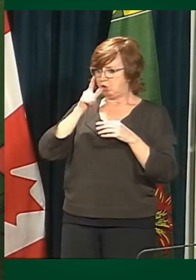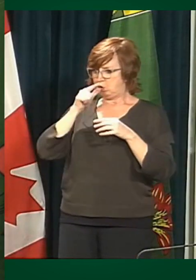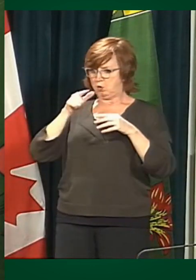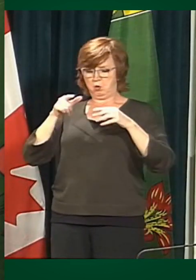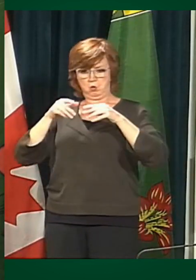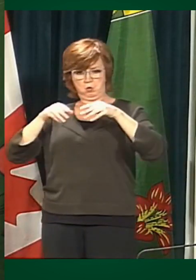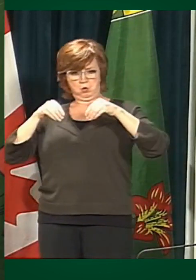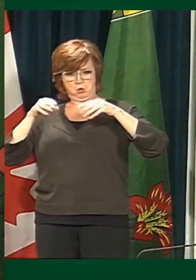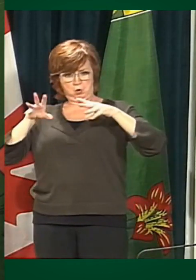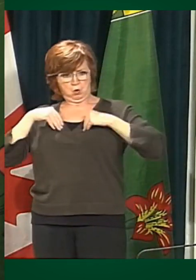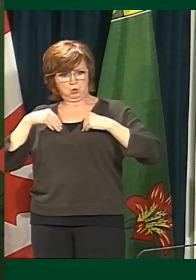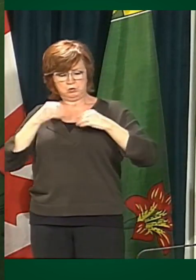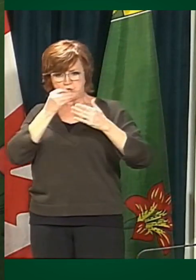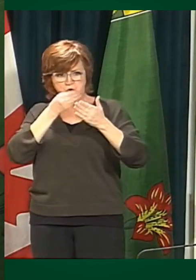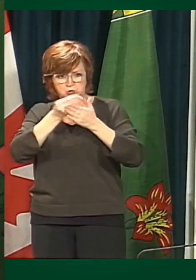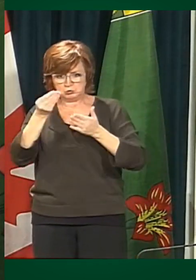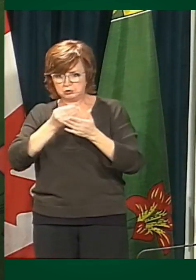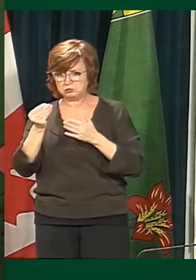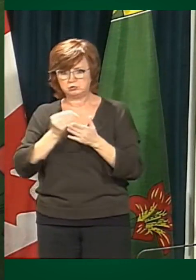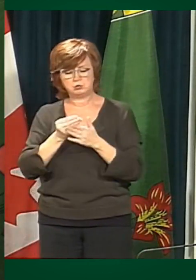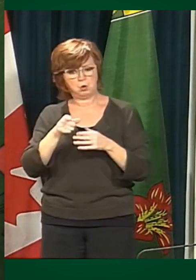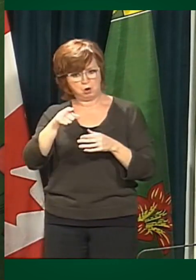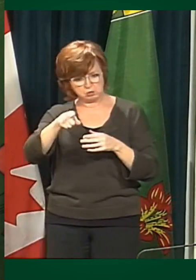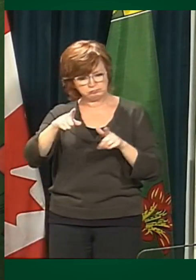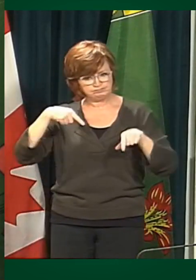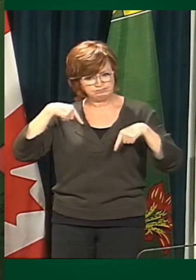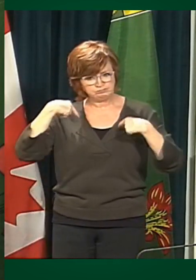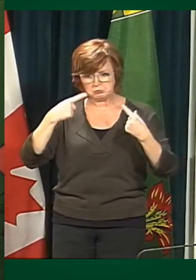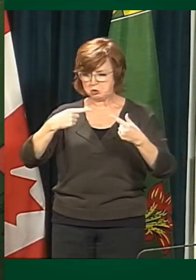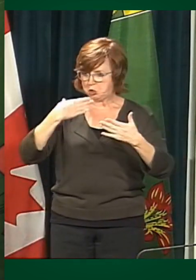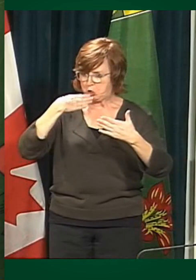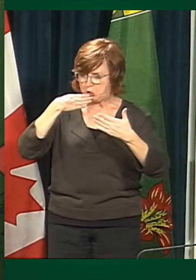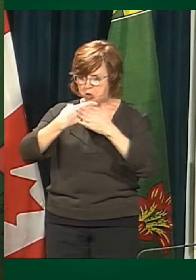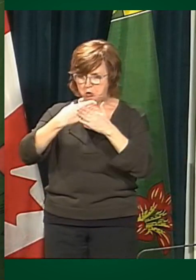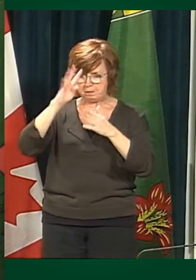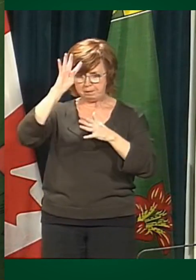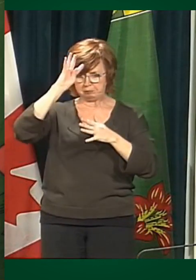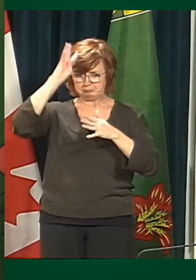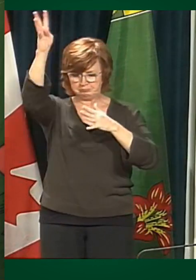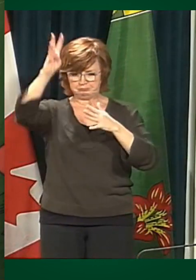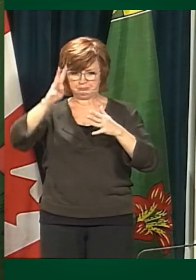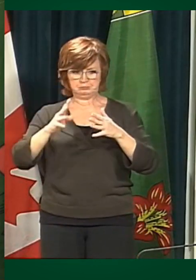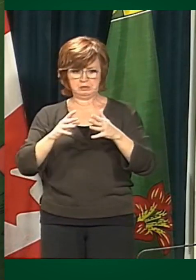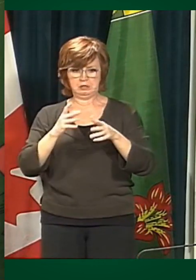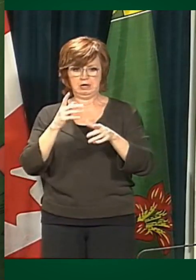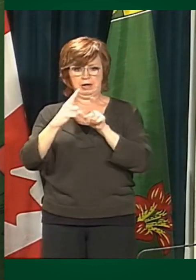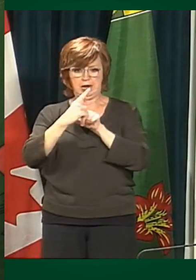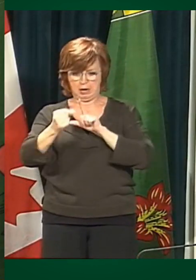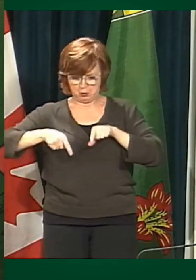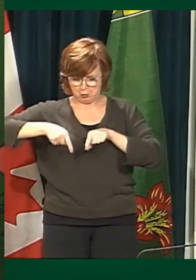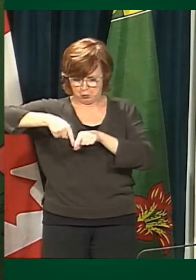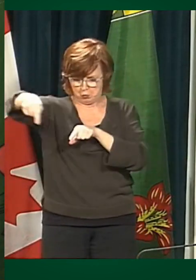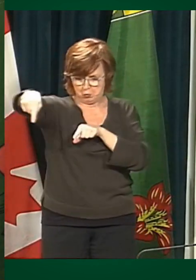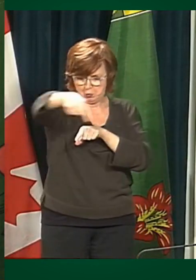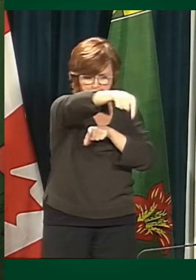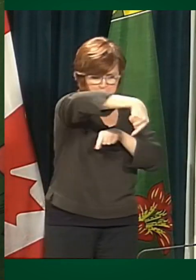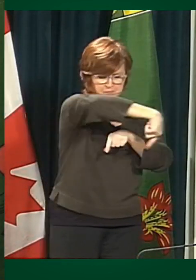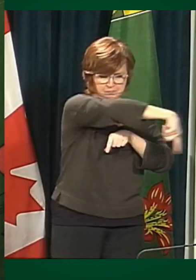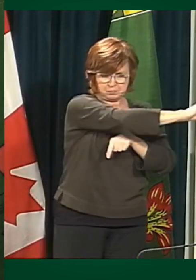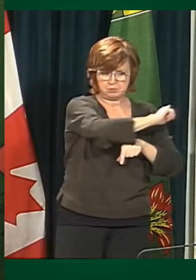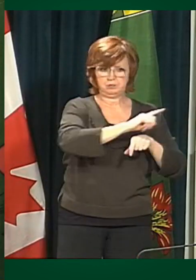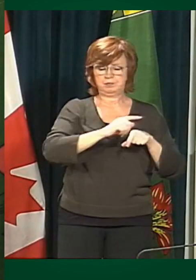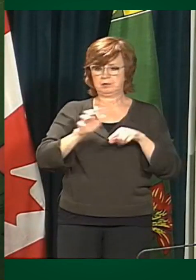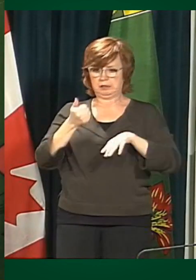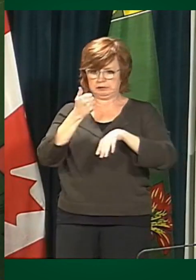doing a lot of work to try as well as they can to maintain physical distancing, set up, kind of tapes